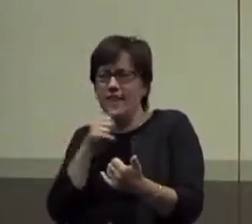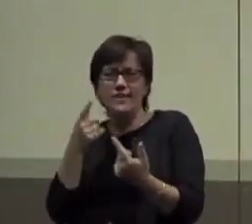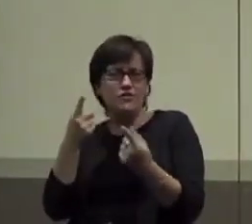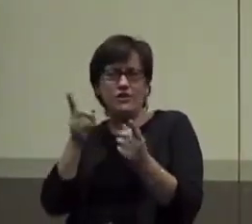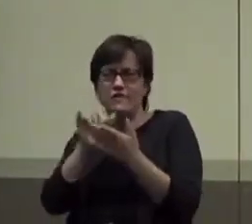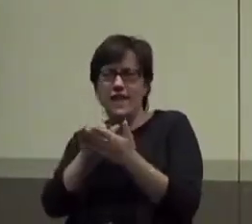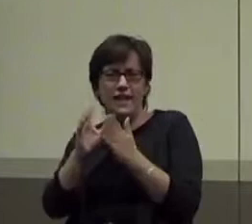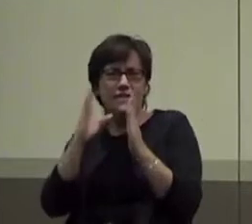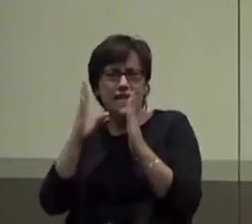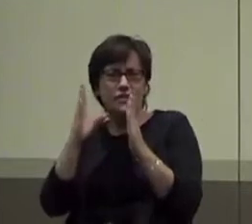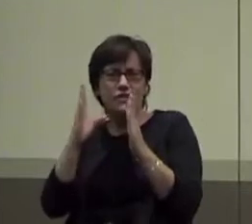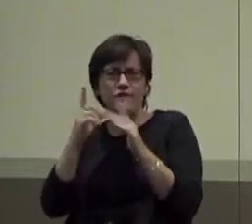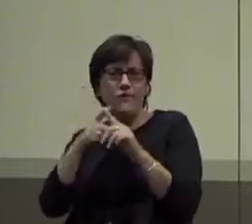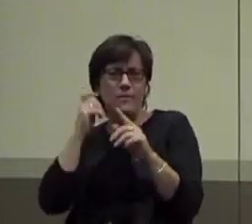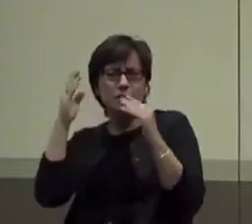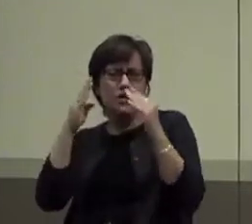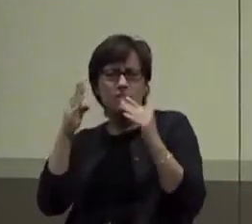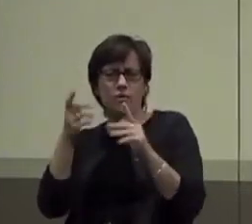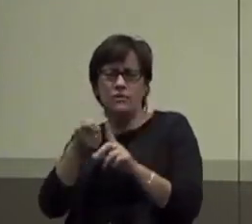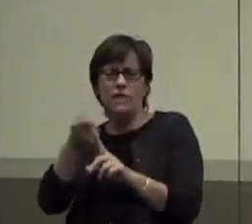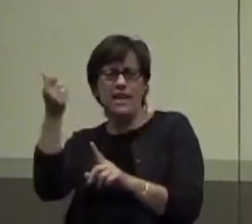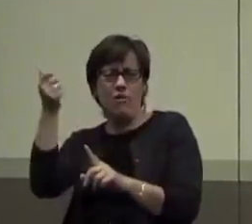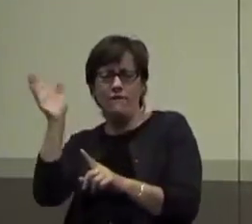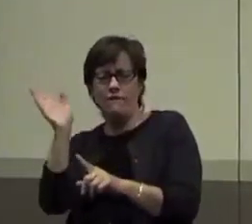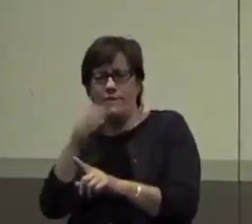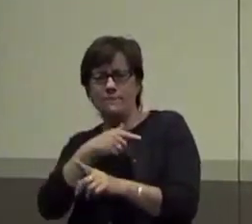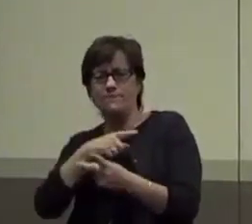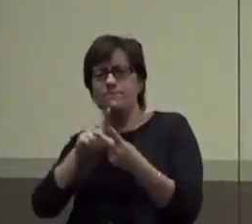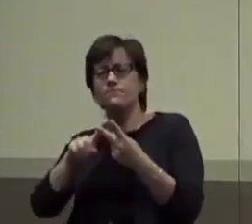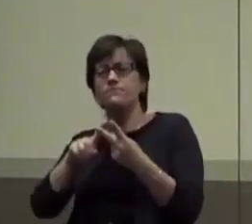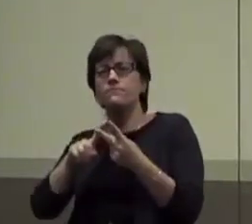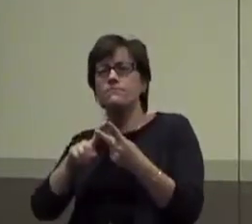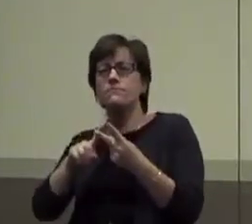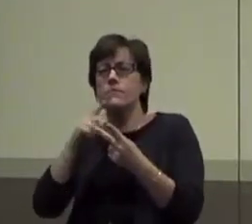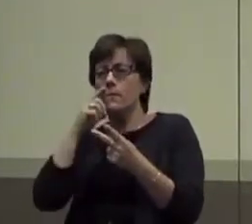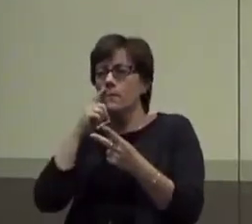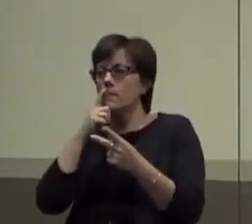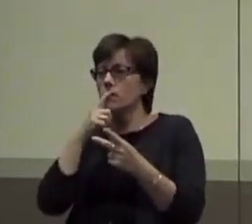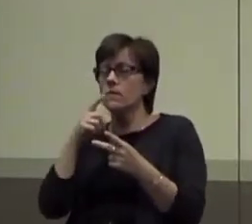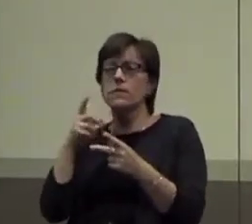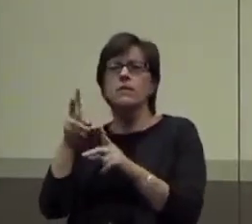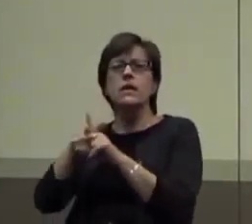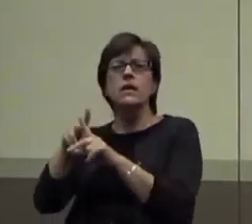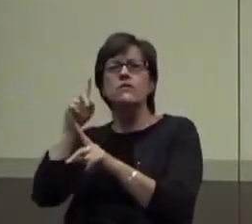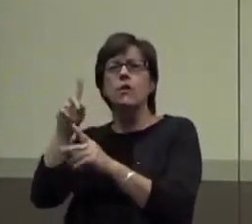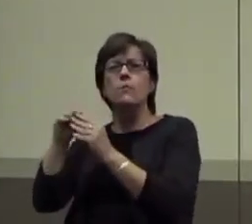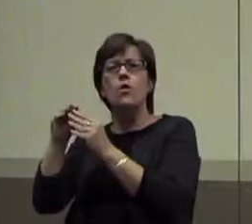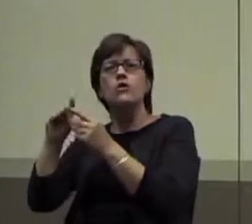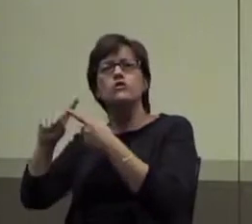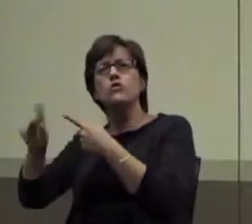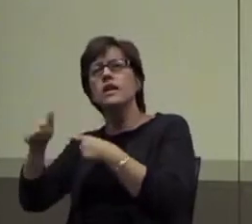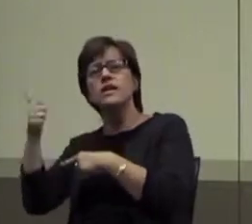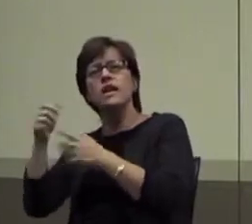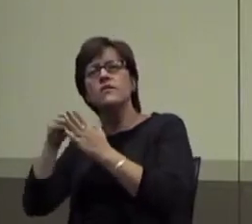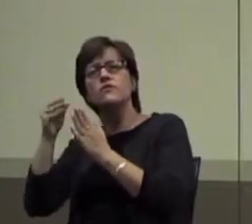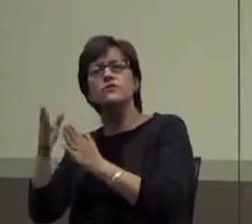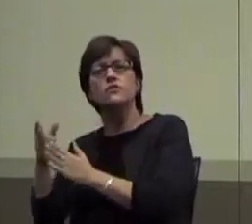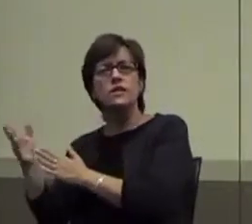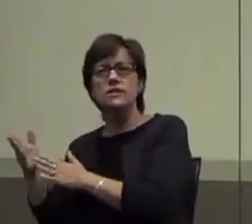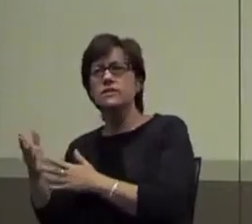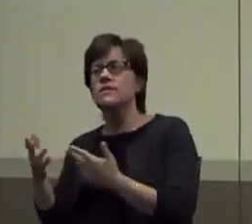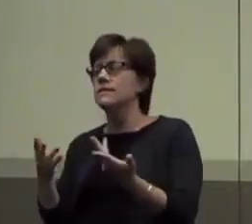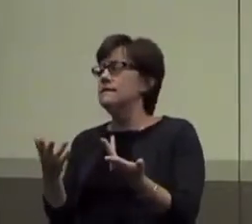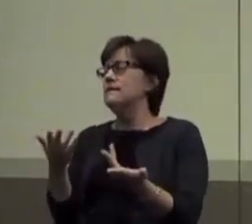Okay? So we're going to cross that one out. Sign for more to another student. It's a good